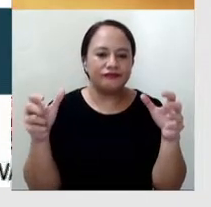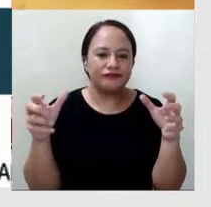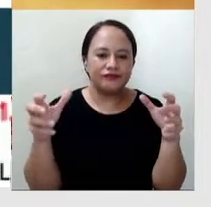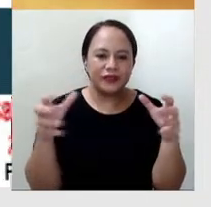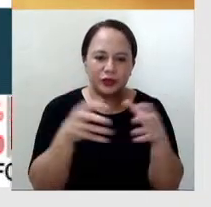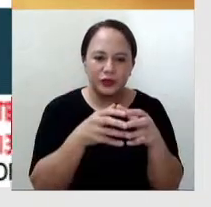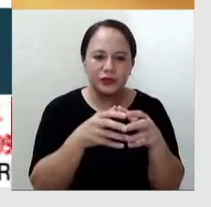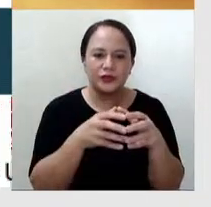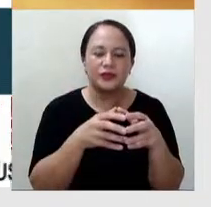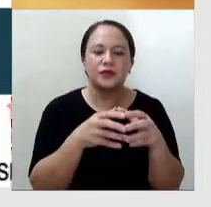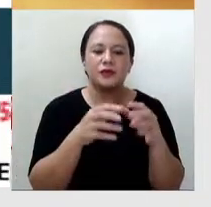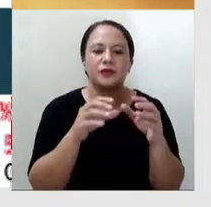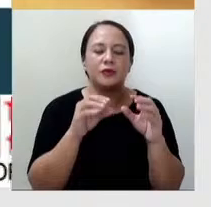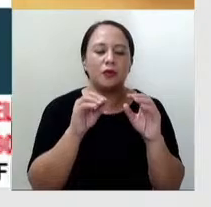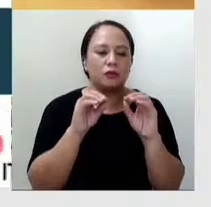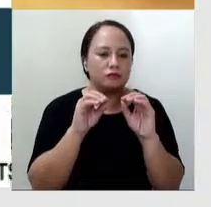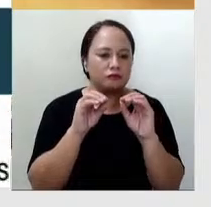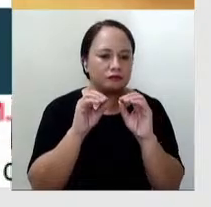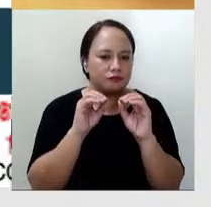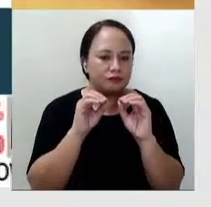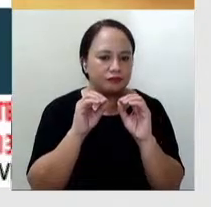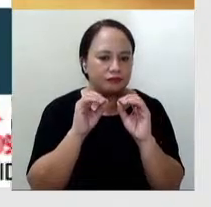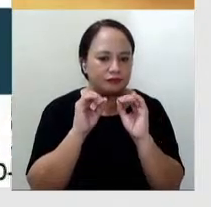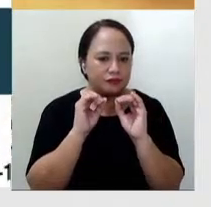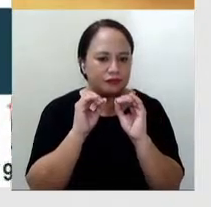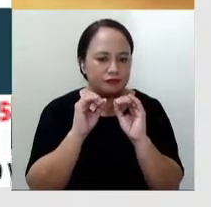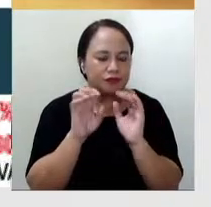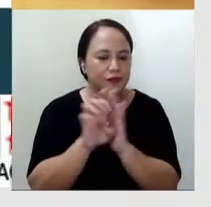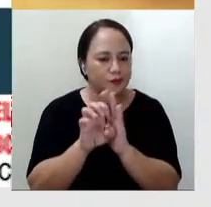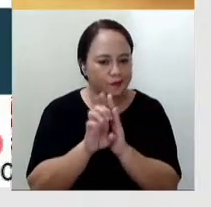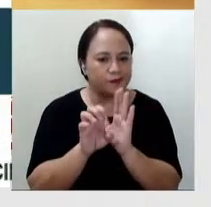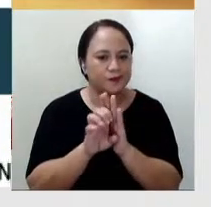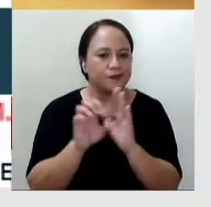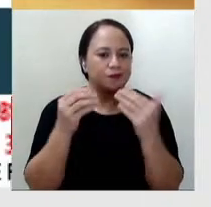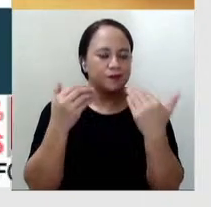in structures, like the leaving